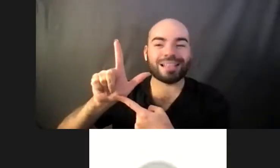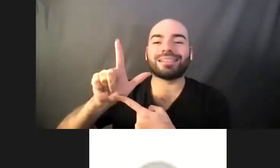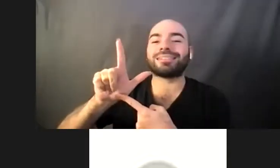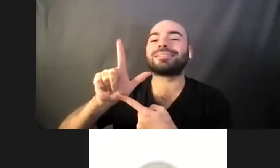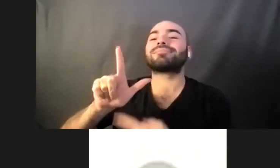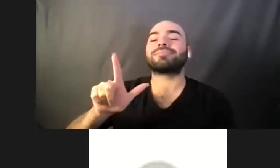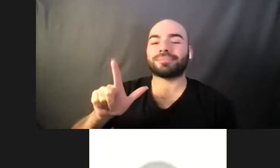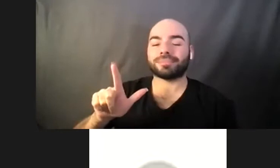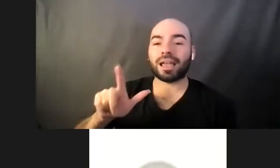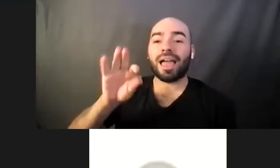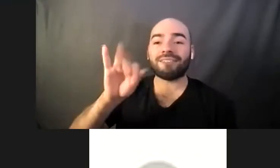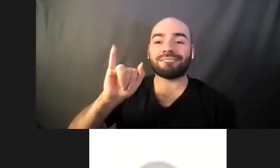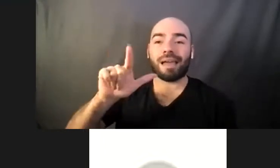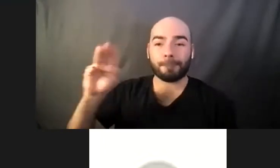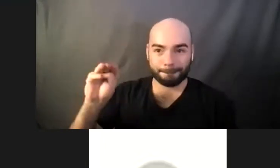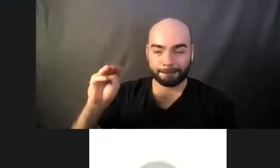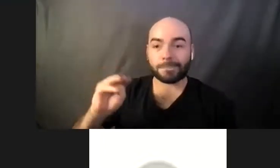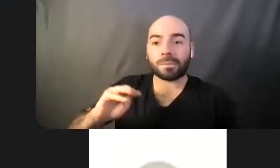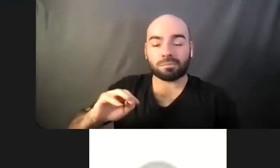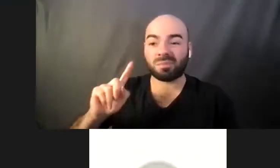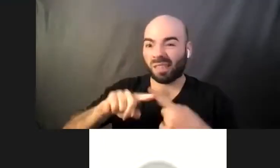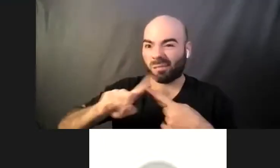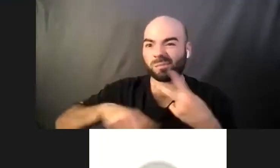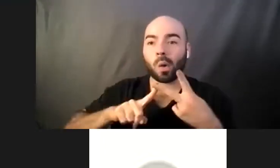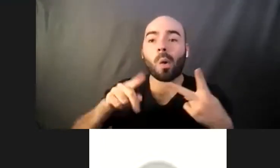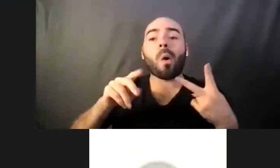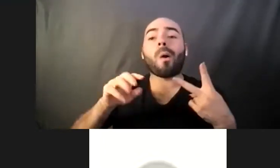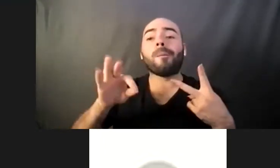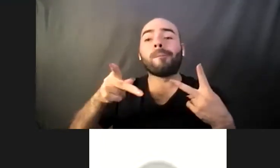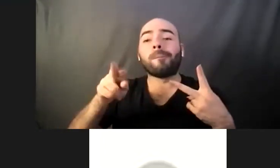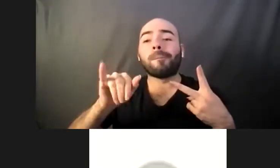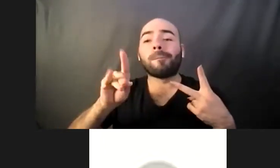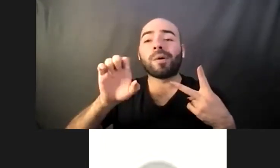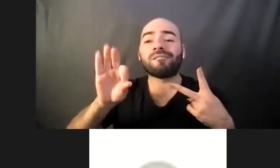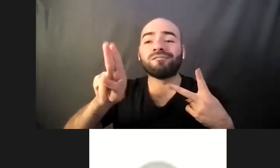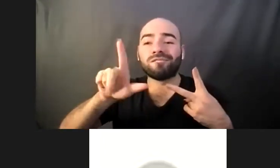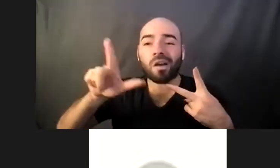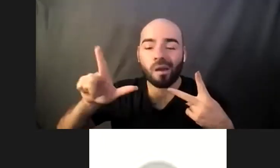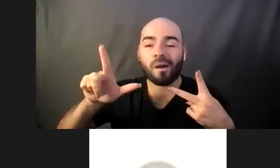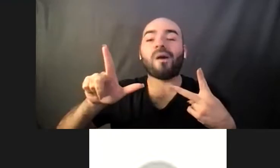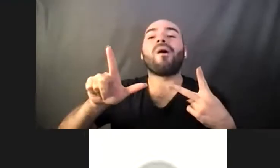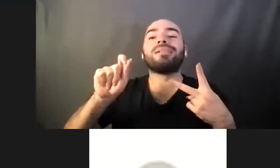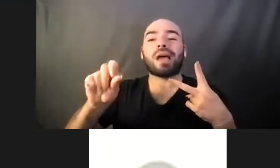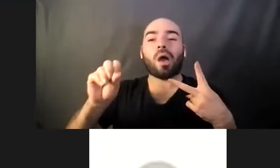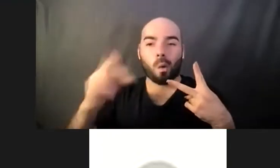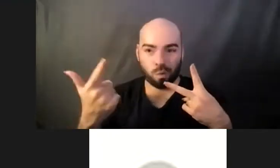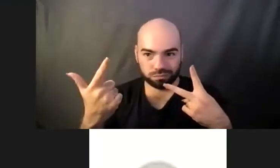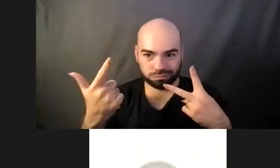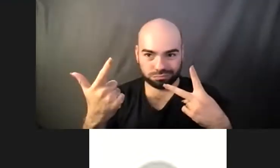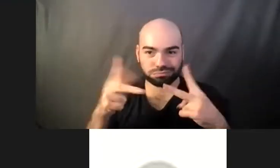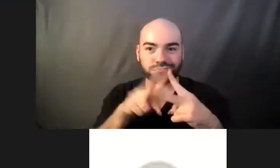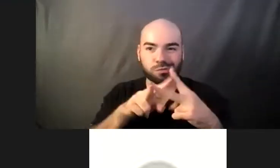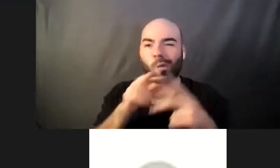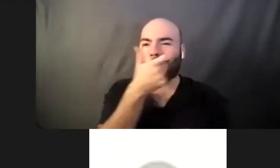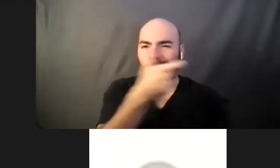PRIDEFULLFILM, or our website, prideful.org with double L's. Before we start, I'd like to